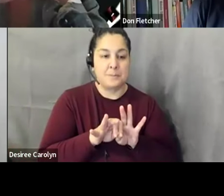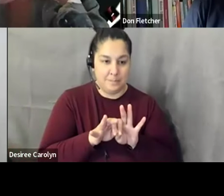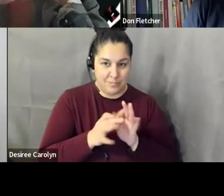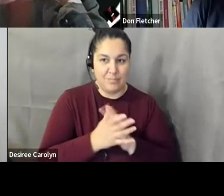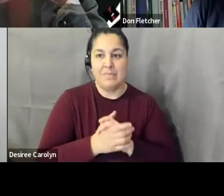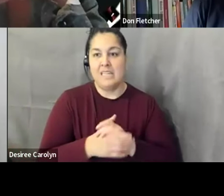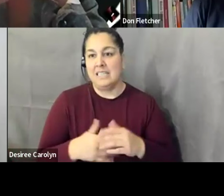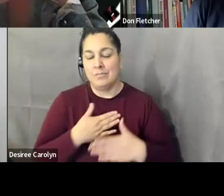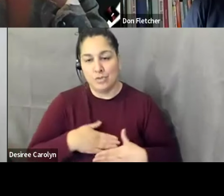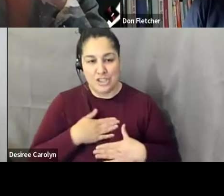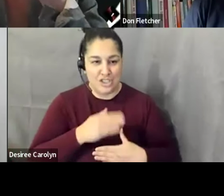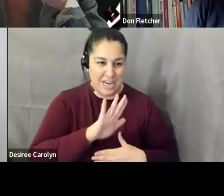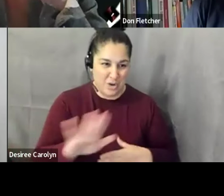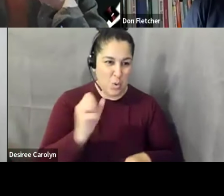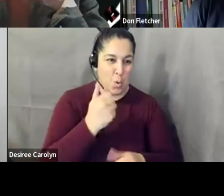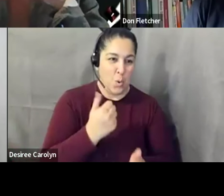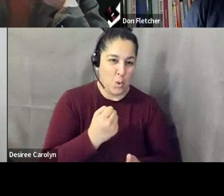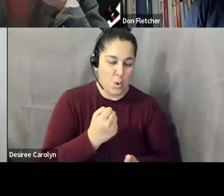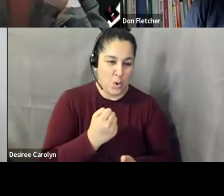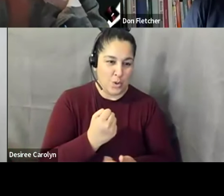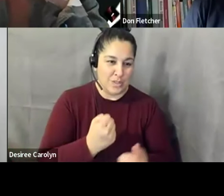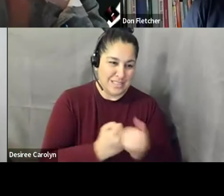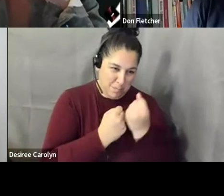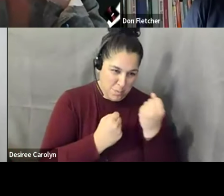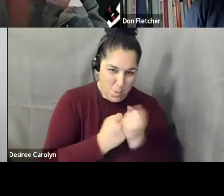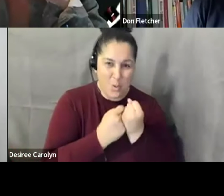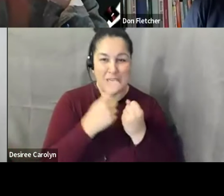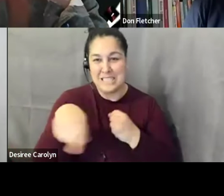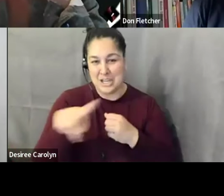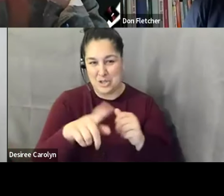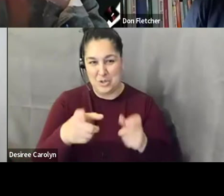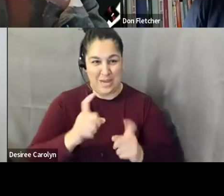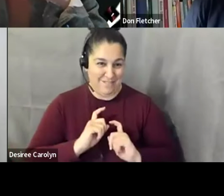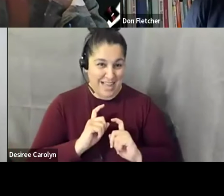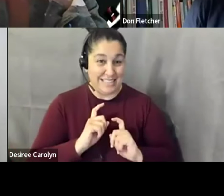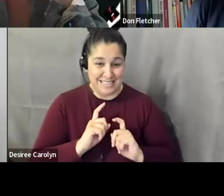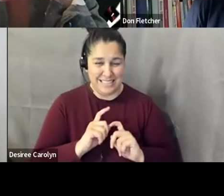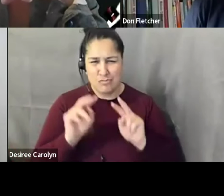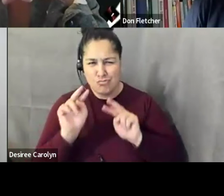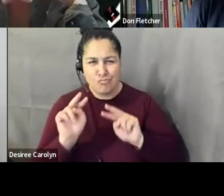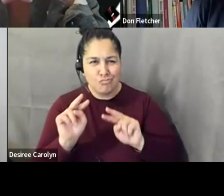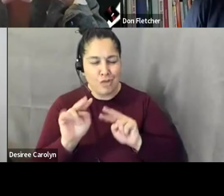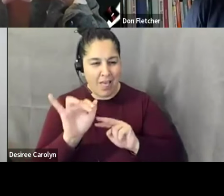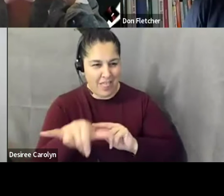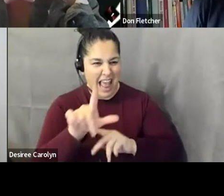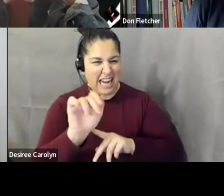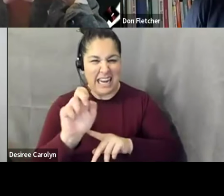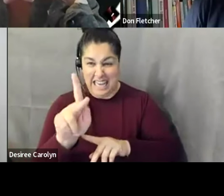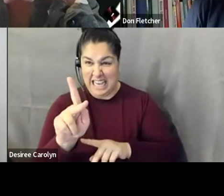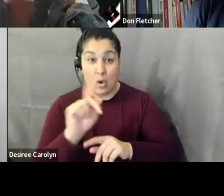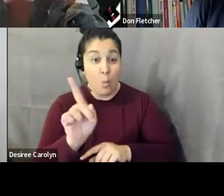and we appreciate any support that you might be able to give. So take a look for that, for the link in the